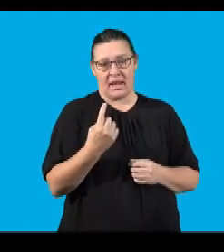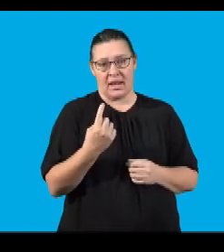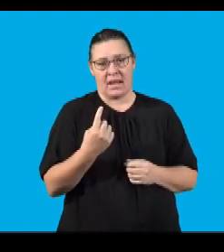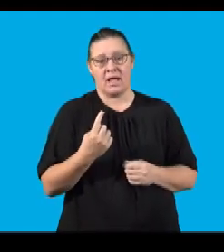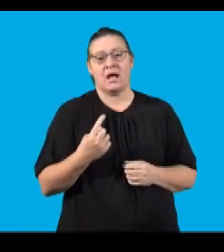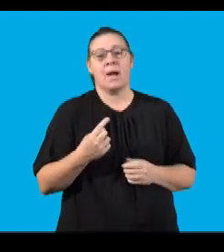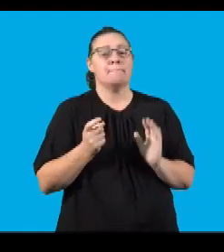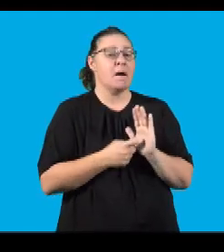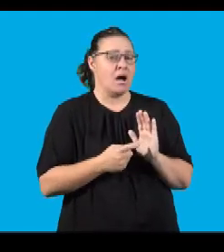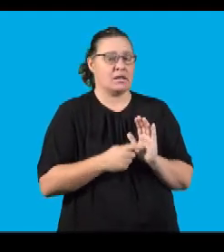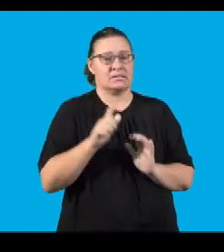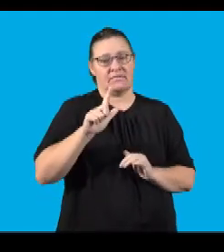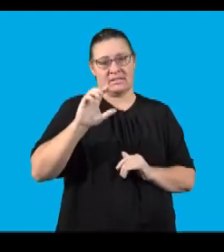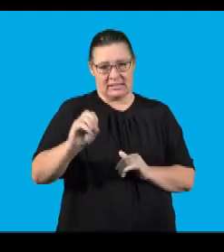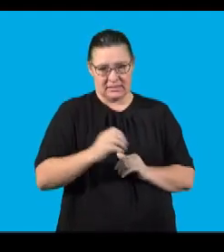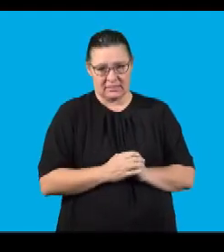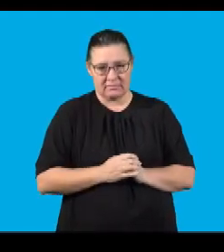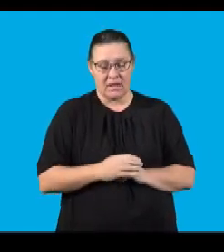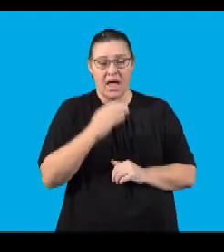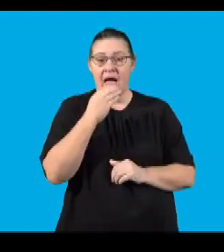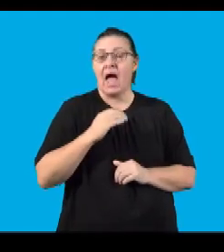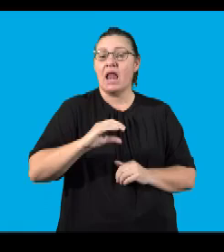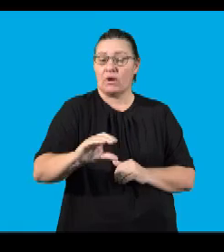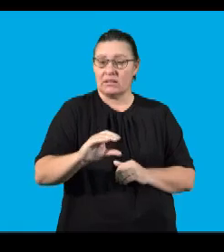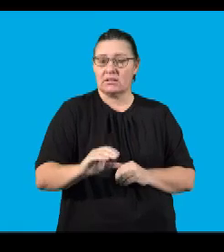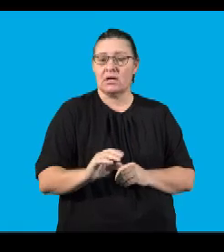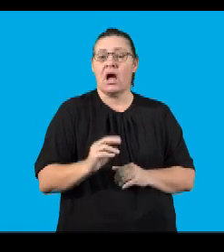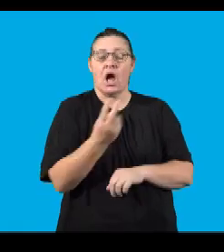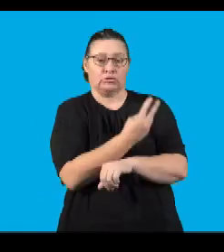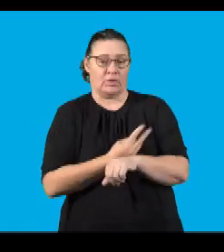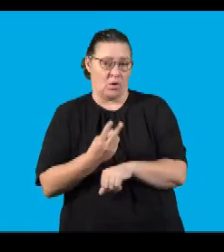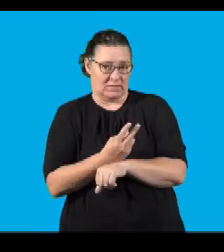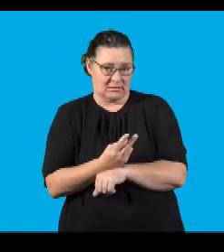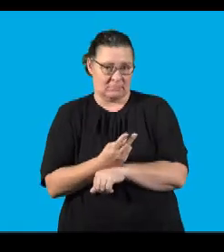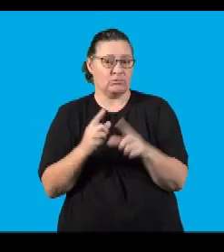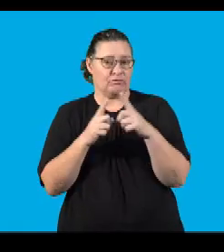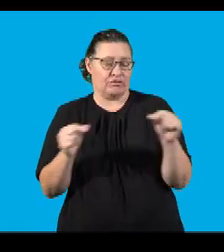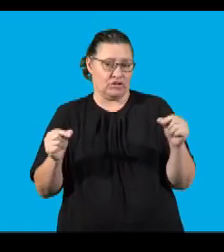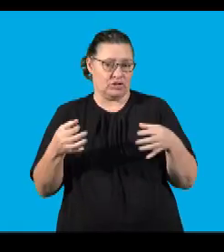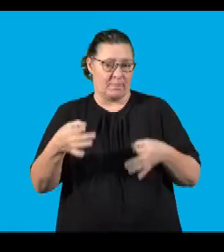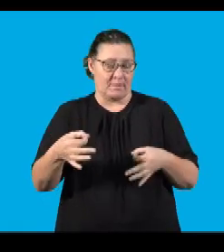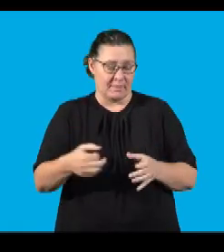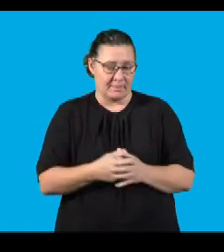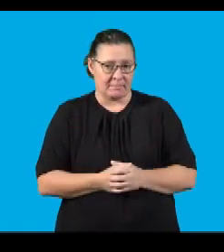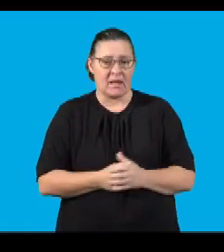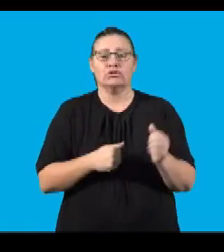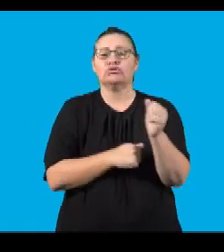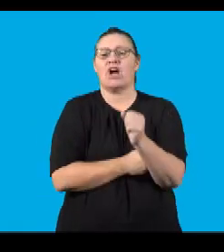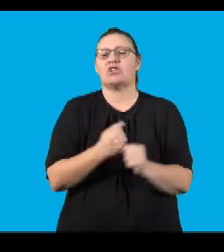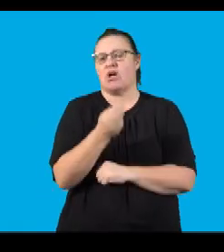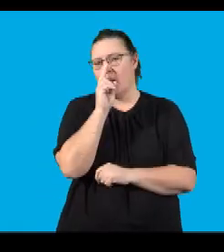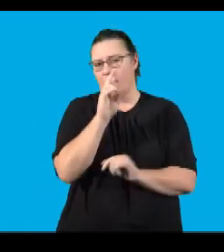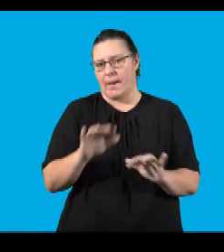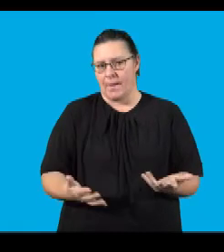Paper 1 is 70 marks. You will be allocated 2 hours to complete this paper. The paper